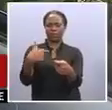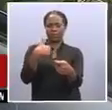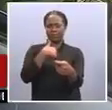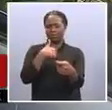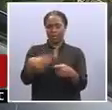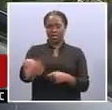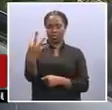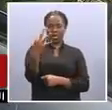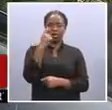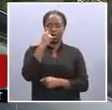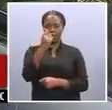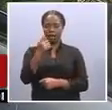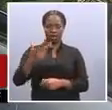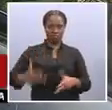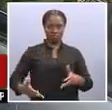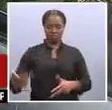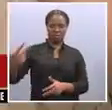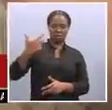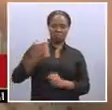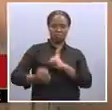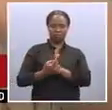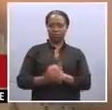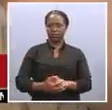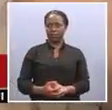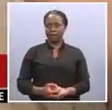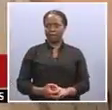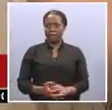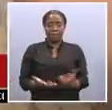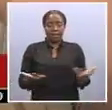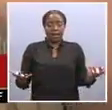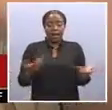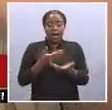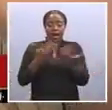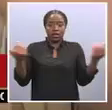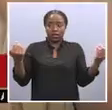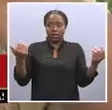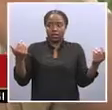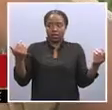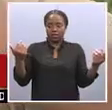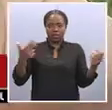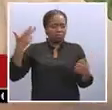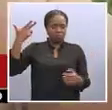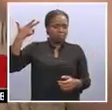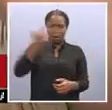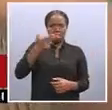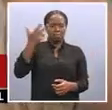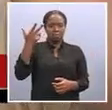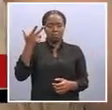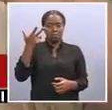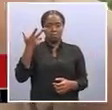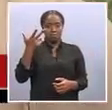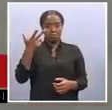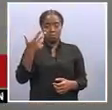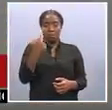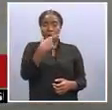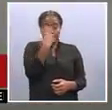by three armed men. It just, I don't know, just went left and shot right in front of my